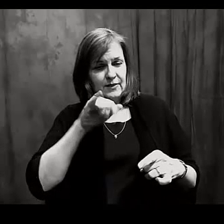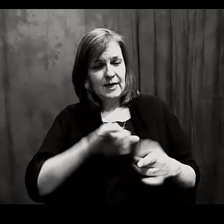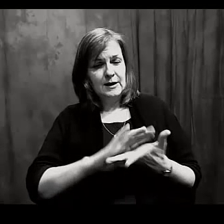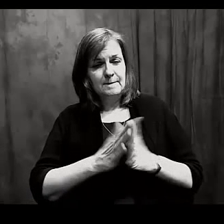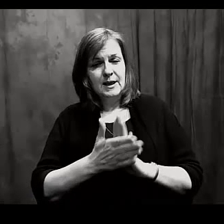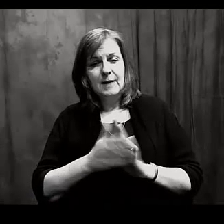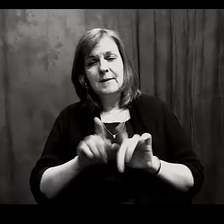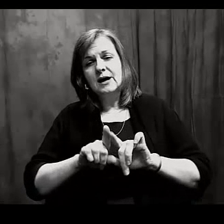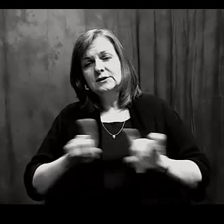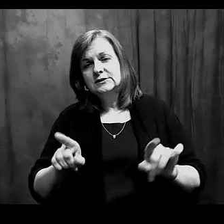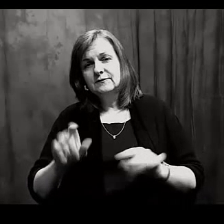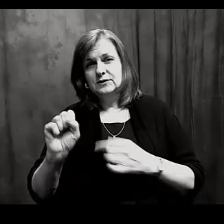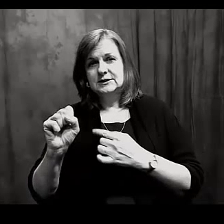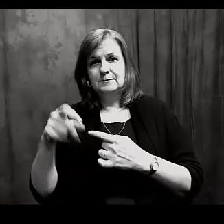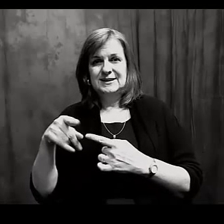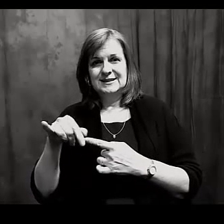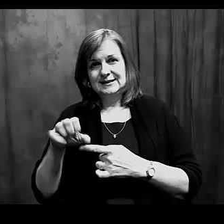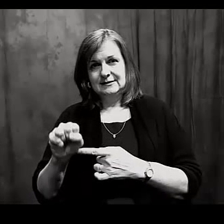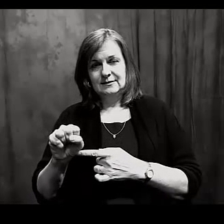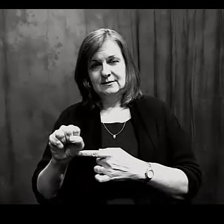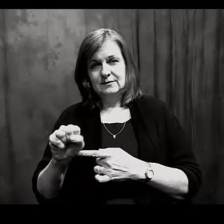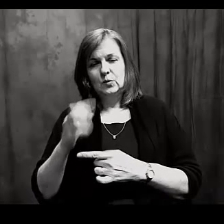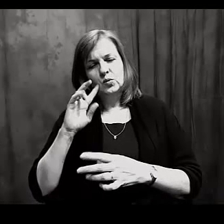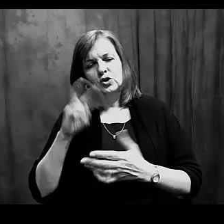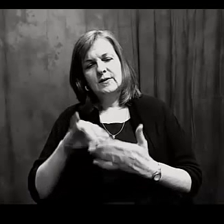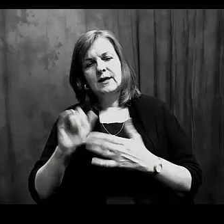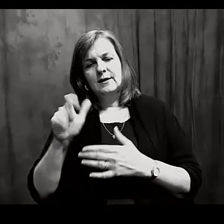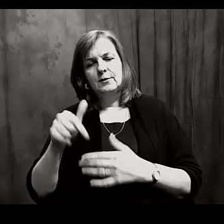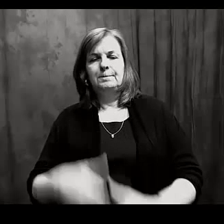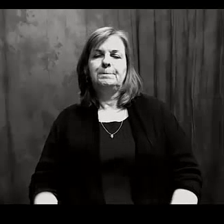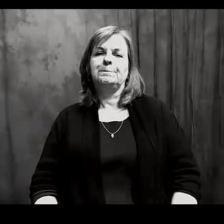become different and isolated? So we'll look at this.